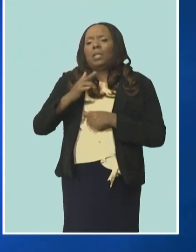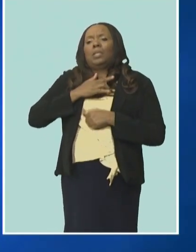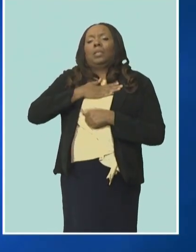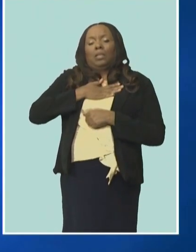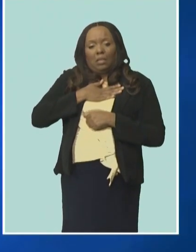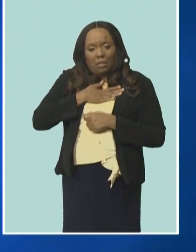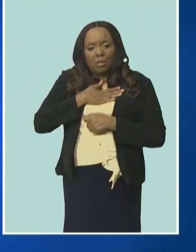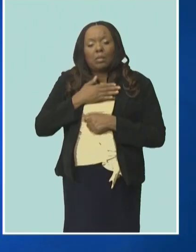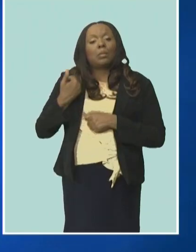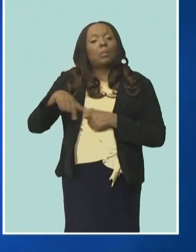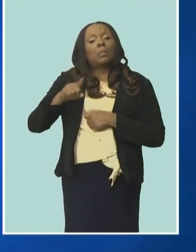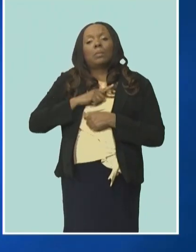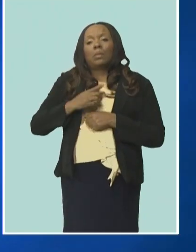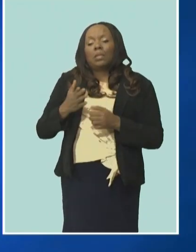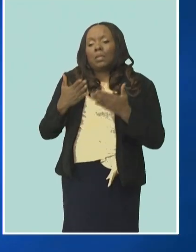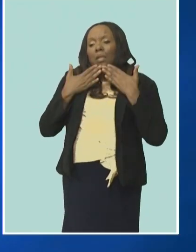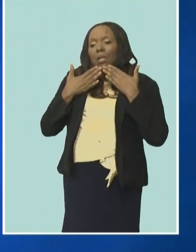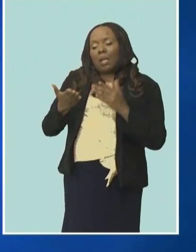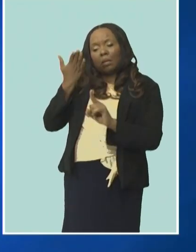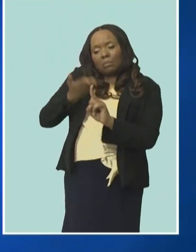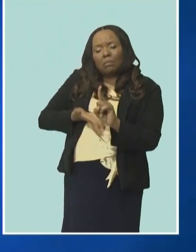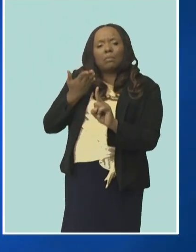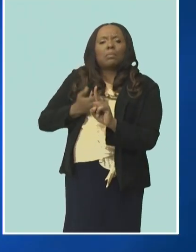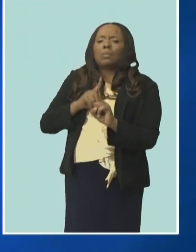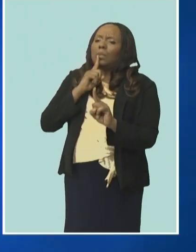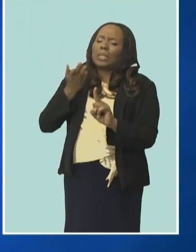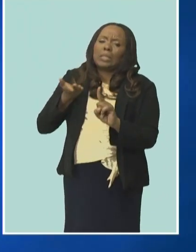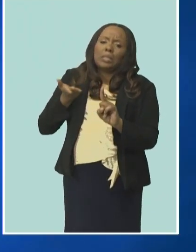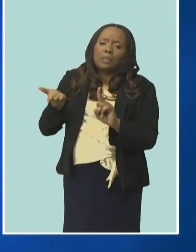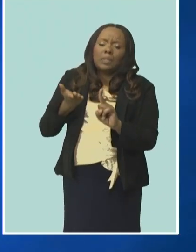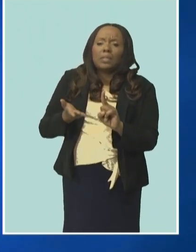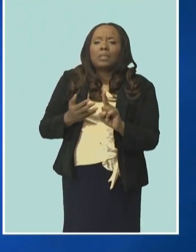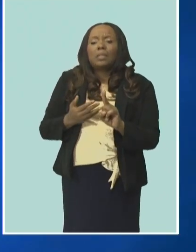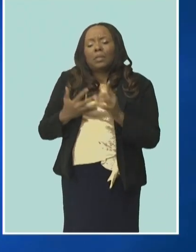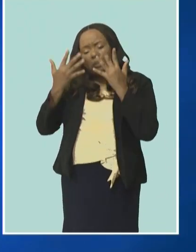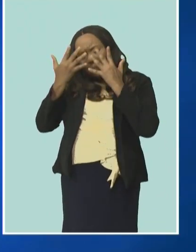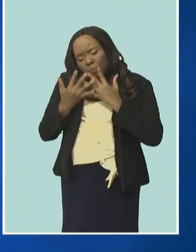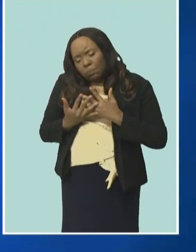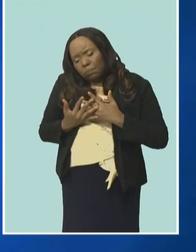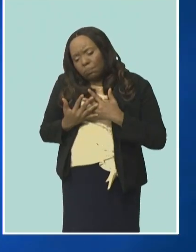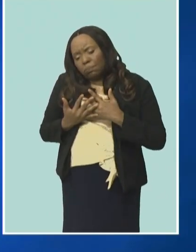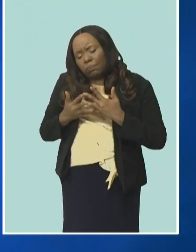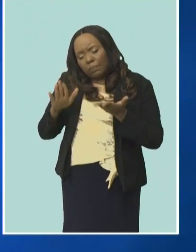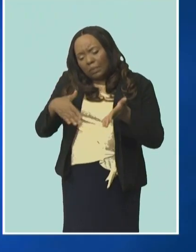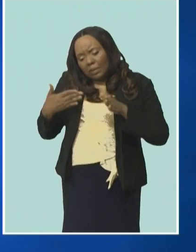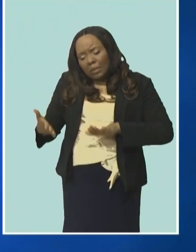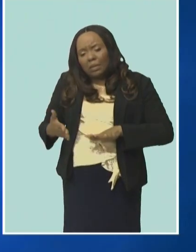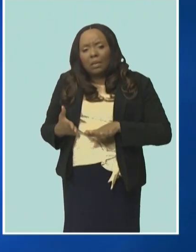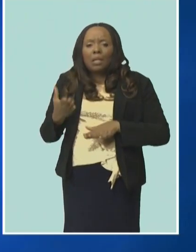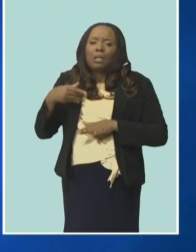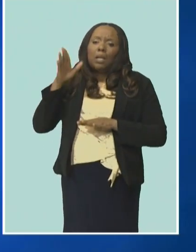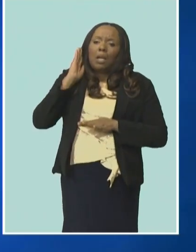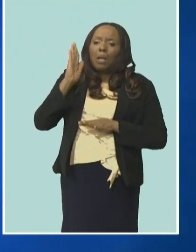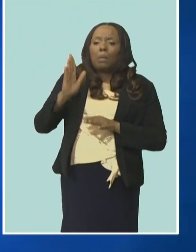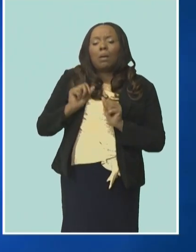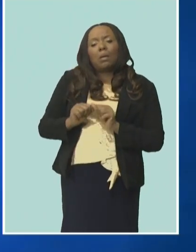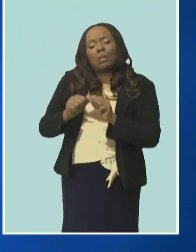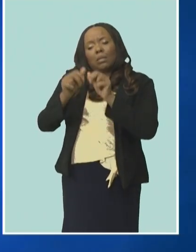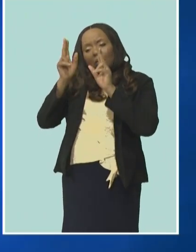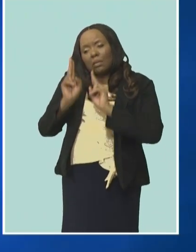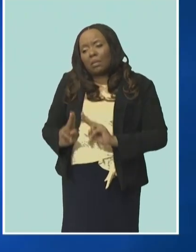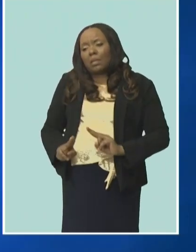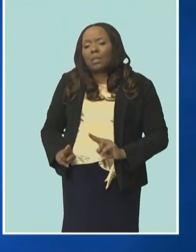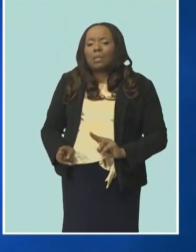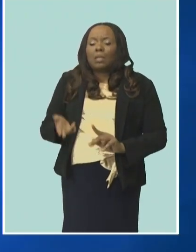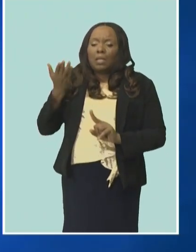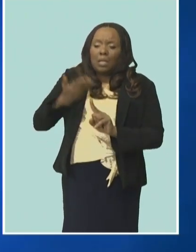nation, we give thanks for his rich service, mourn his absence, and commit to honoring his legacy in the lives of those that he